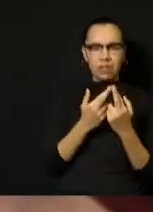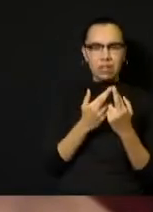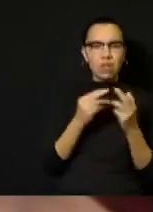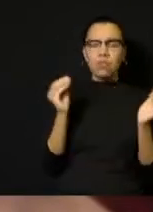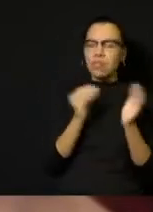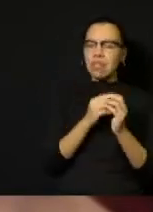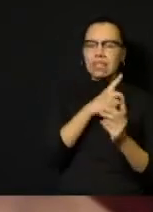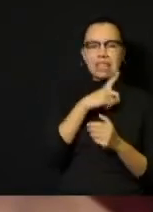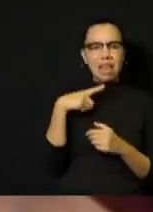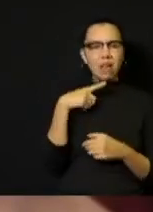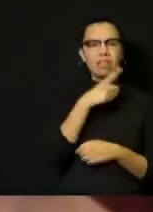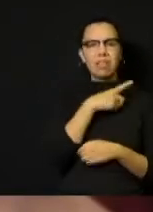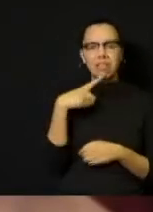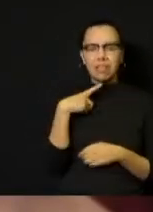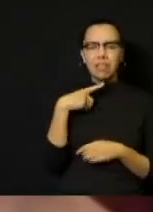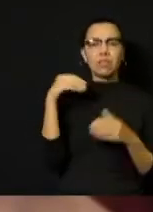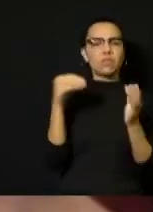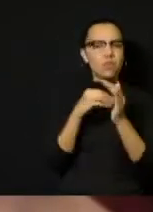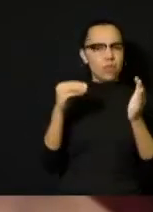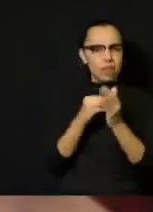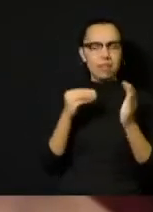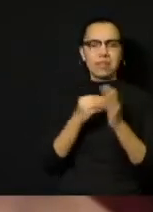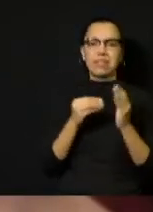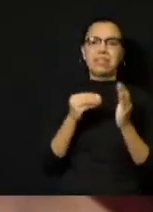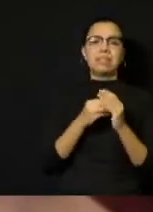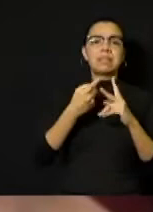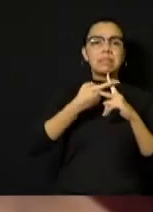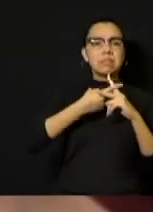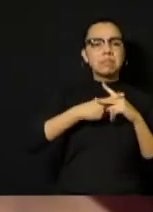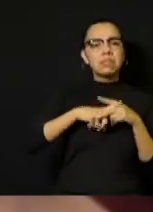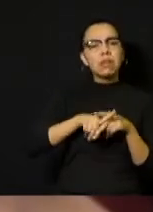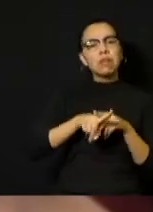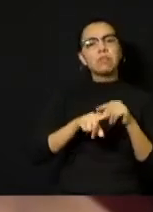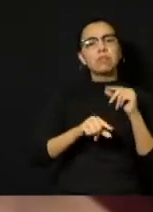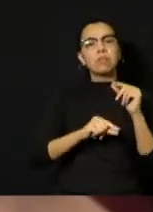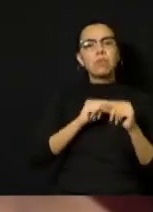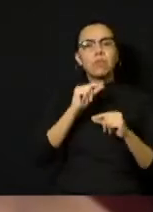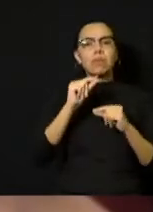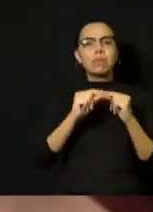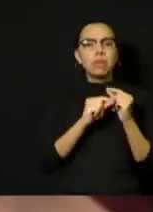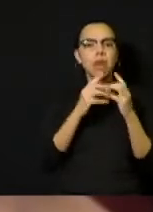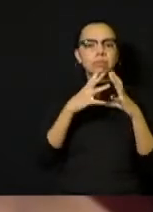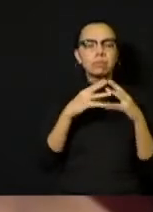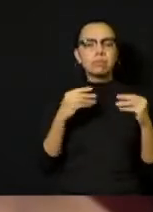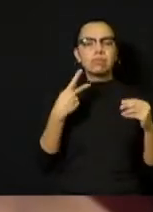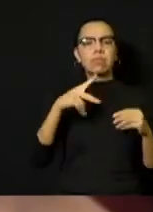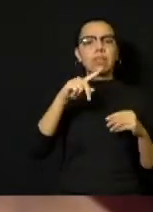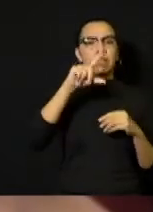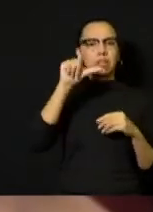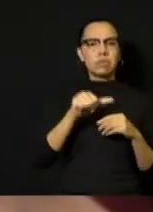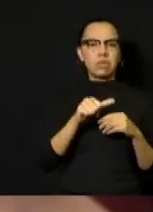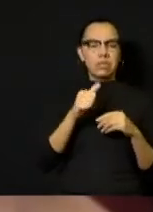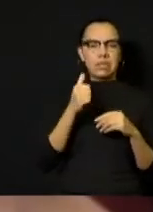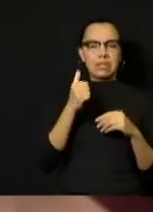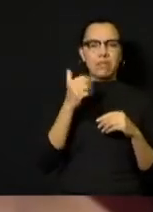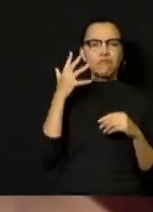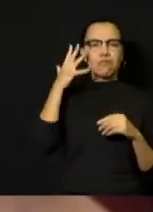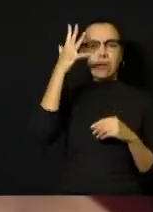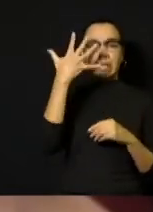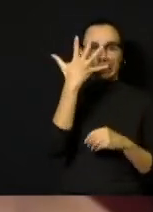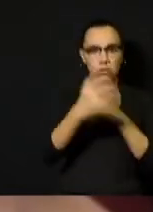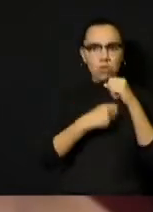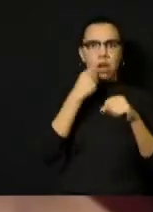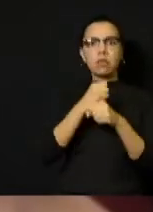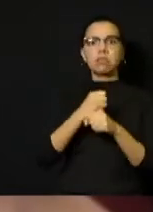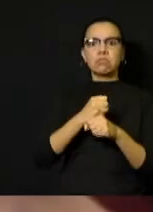we were in this meeting, we had big debts. We started to work things out, but after that, in